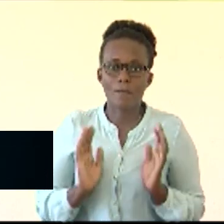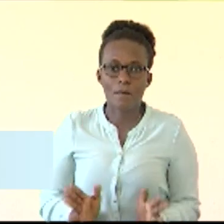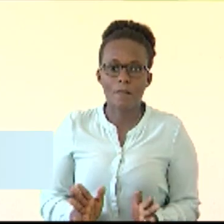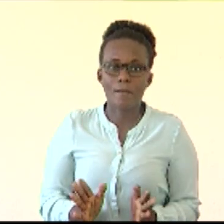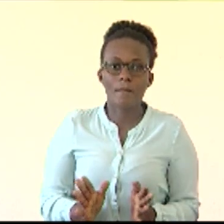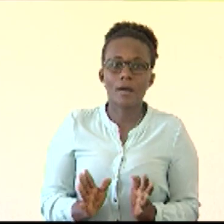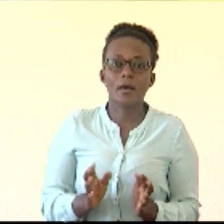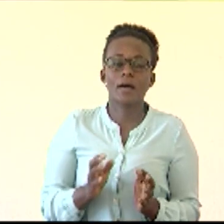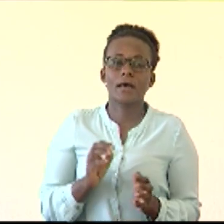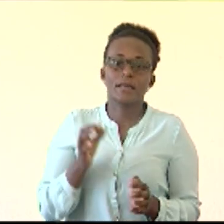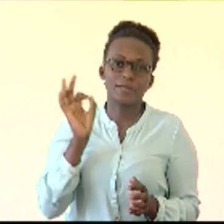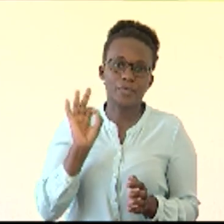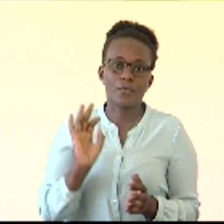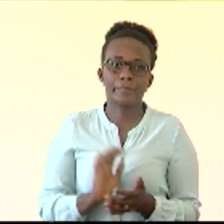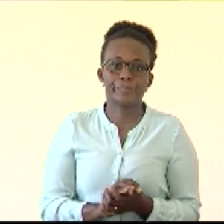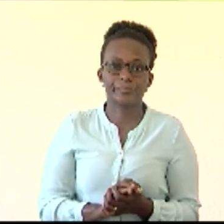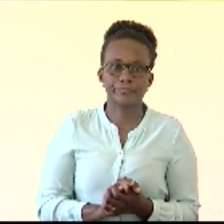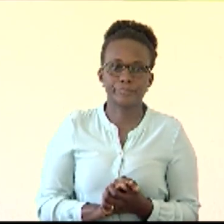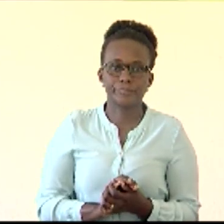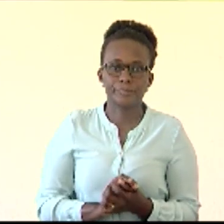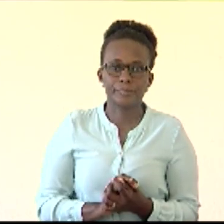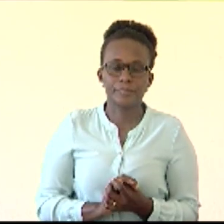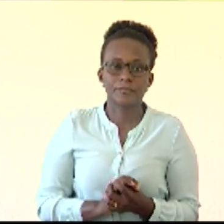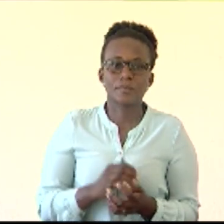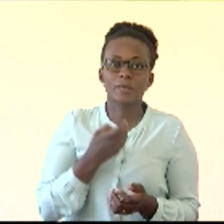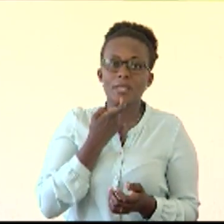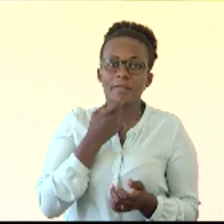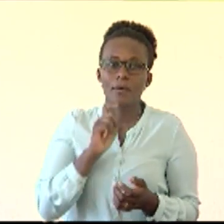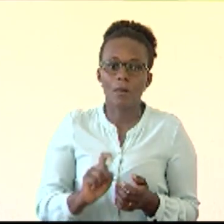sense there. Please take note of that because these are very important